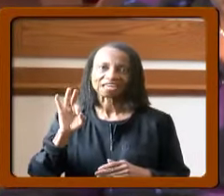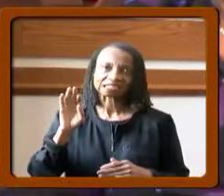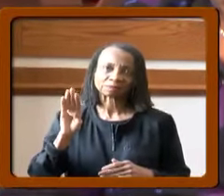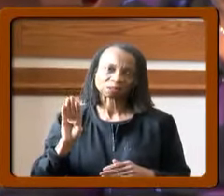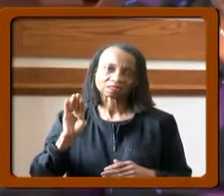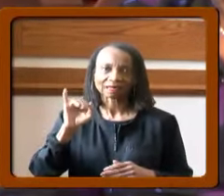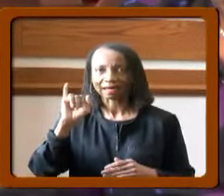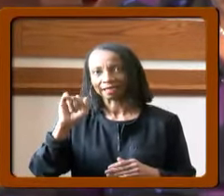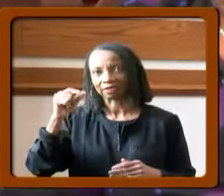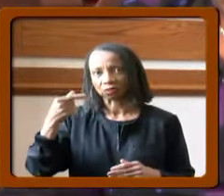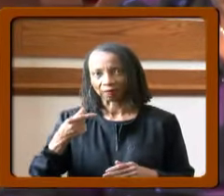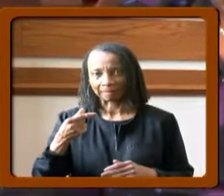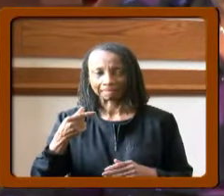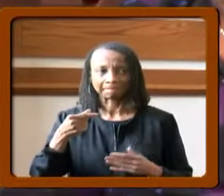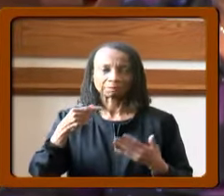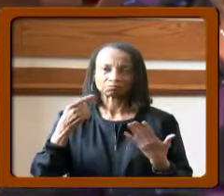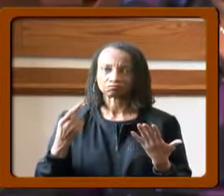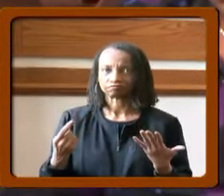Instagram and Facebook,